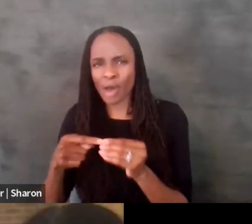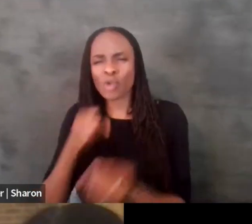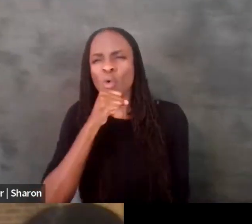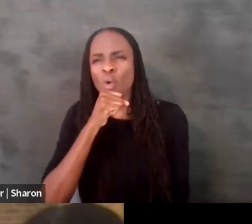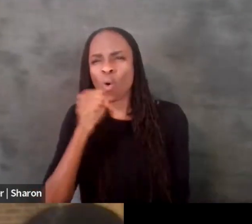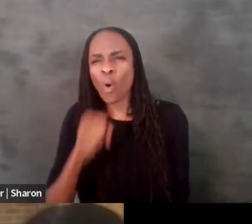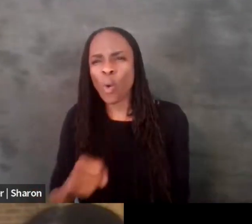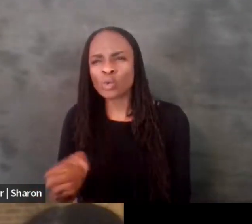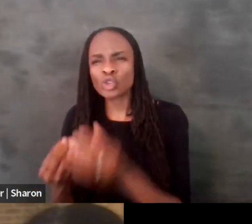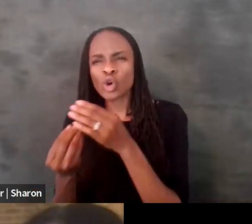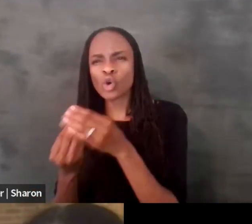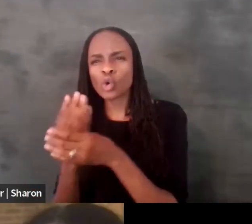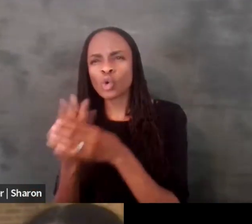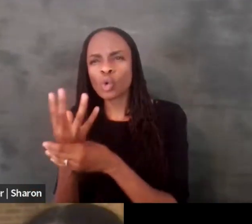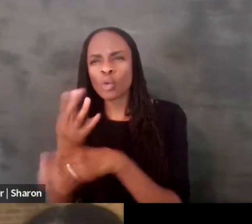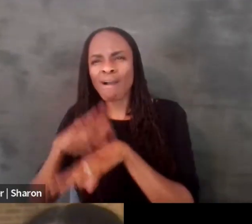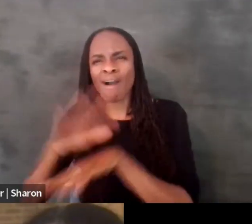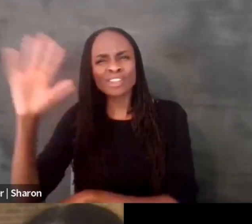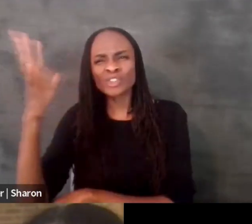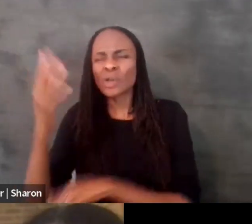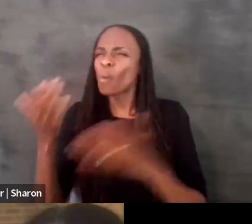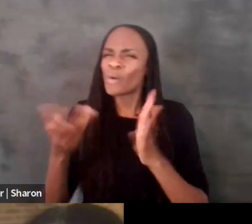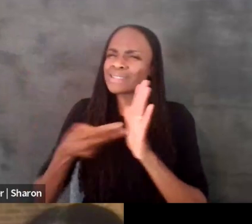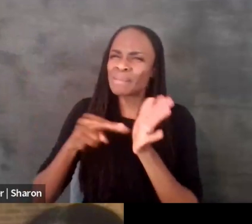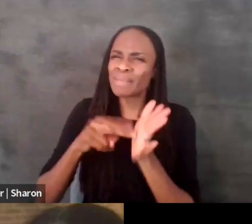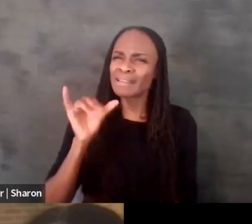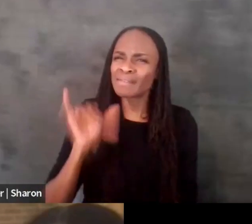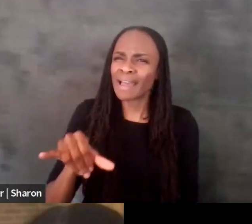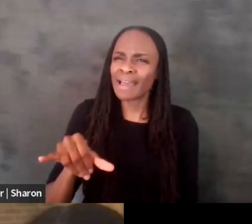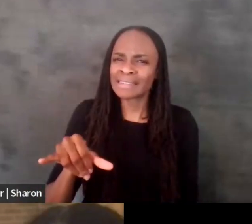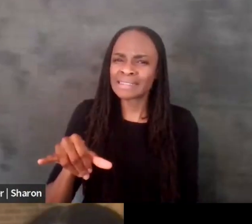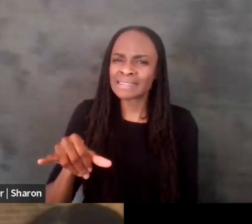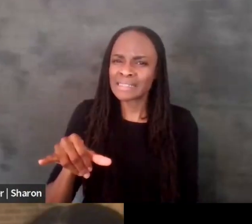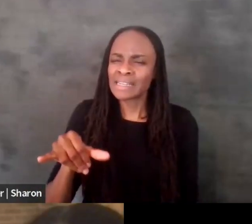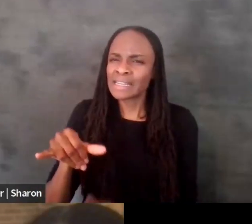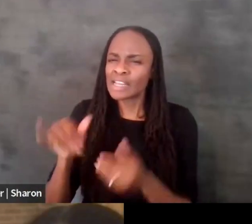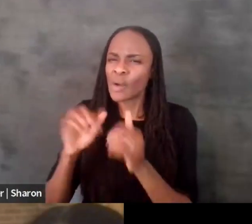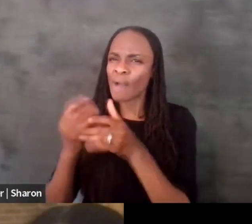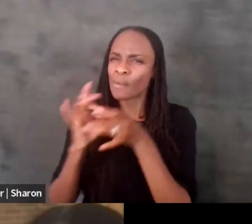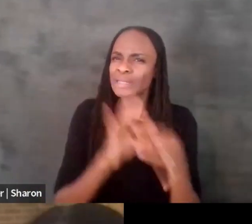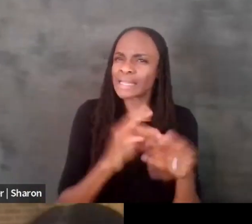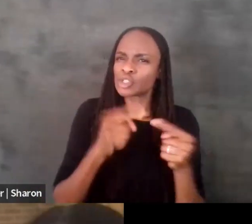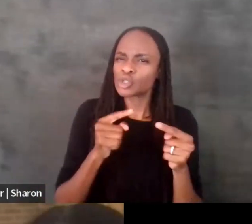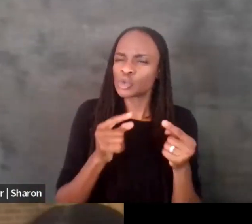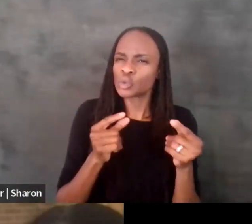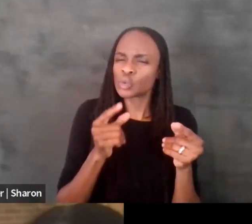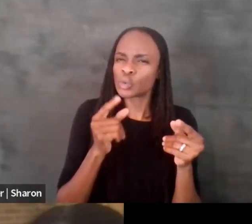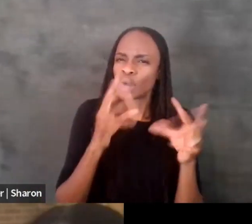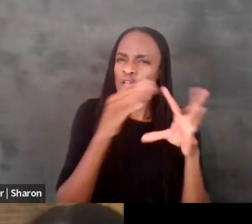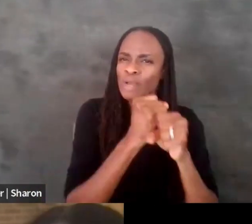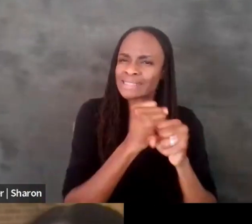growth on trees, and I wondered what was the meaning of that in regards to the moths or attracting the moths. Was